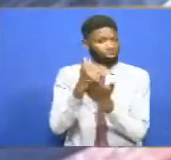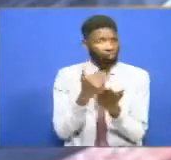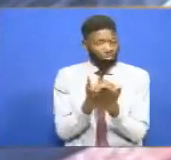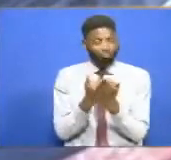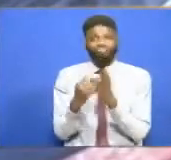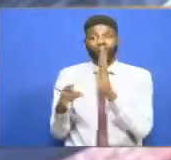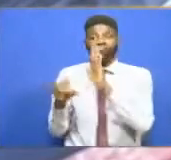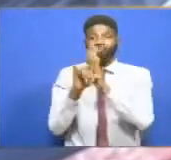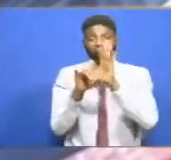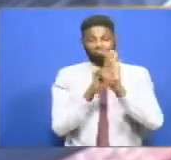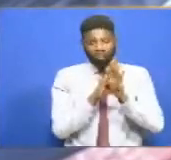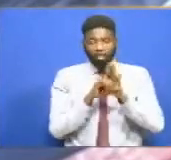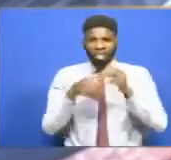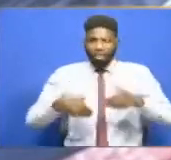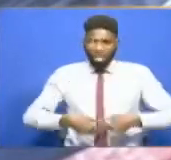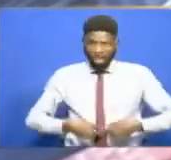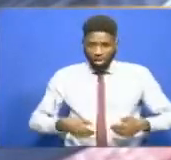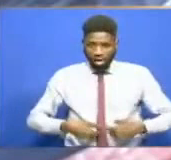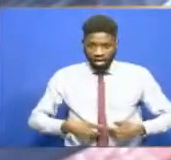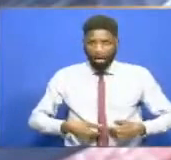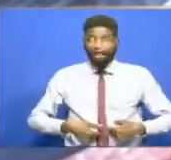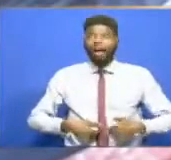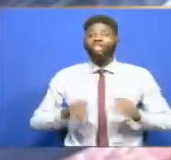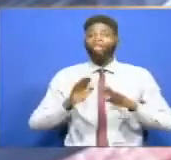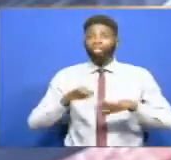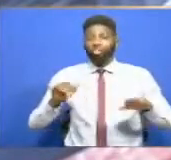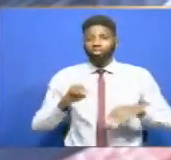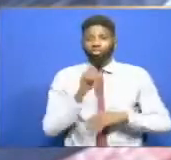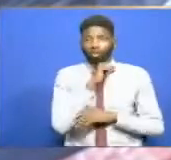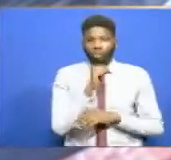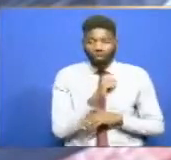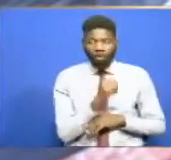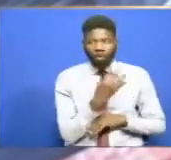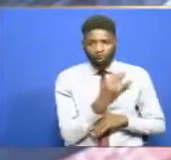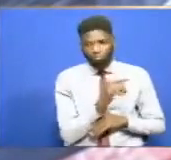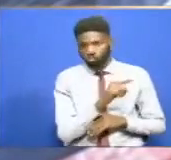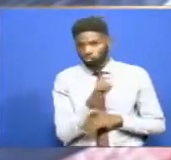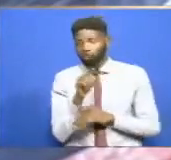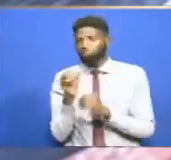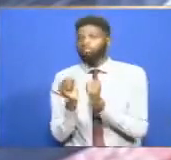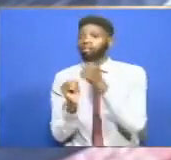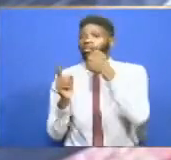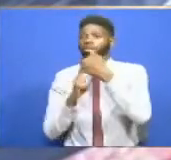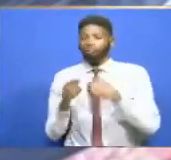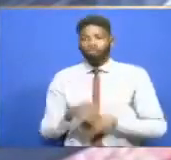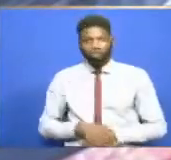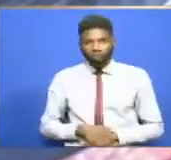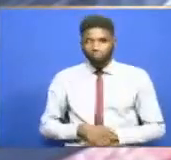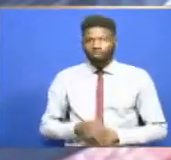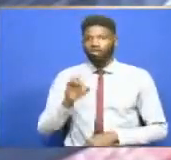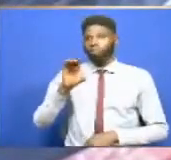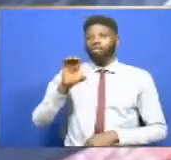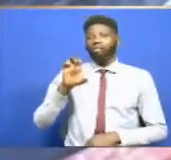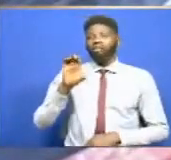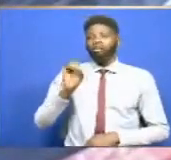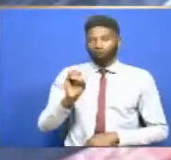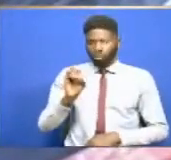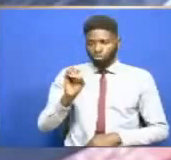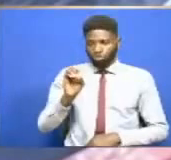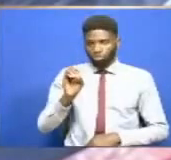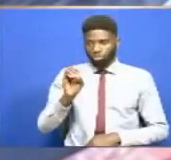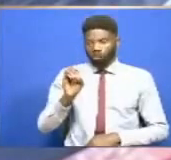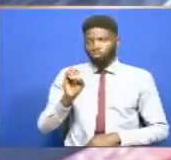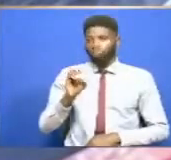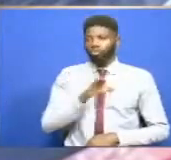talent among children aged between the age of 4 and 16. Now, the commission's chief executive officer, Timothy Owase,